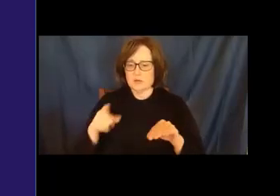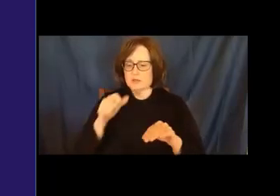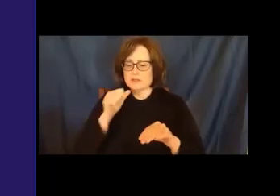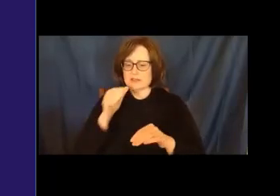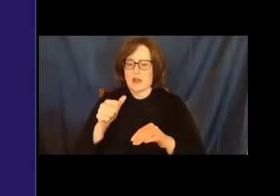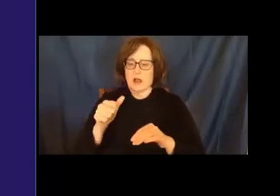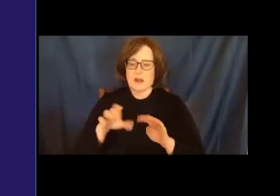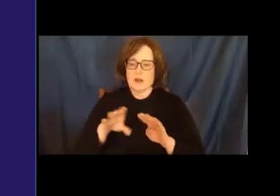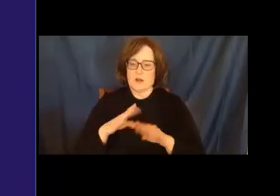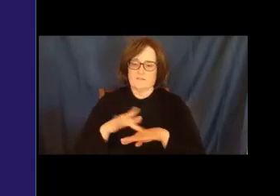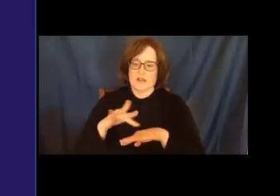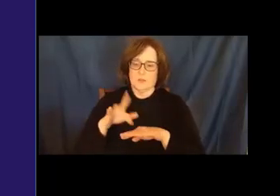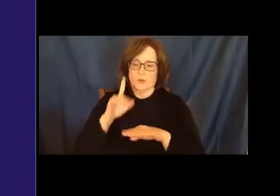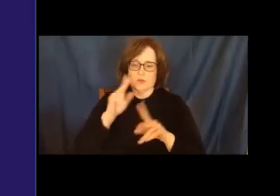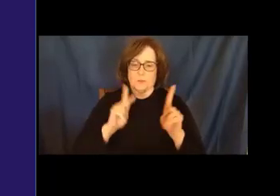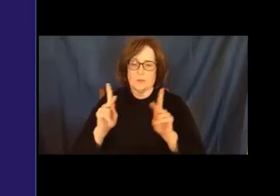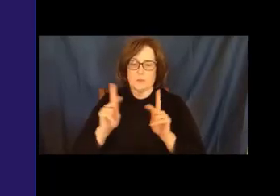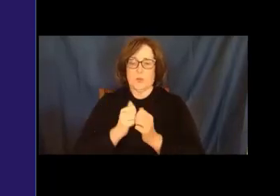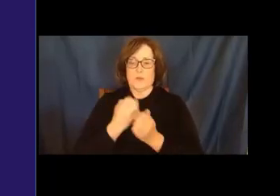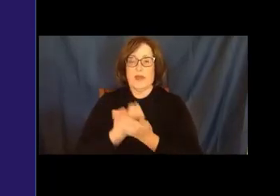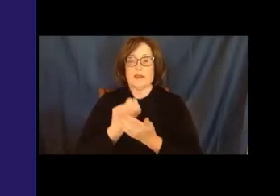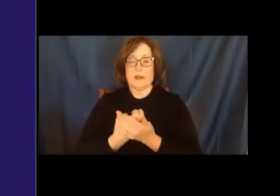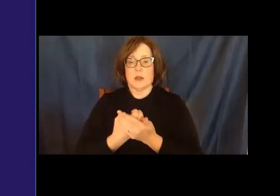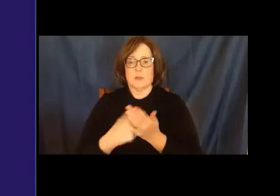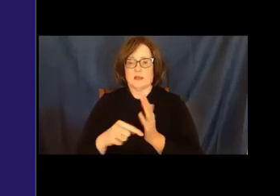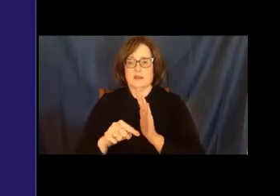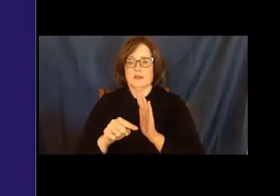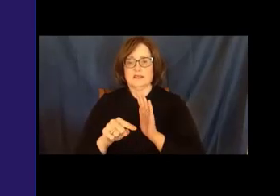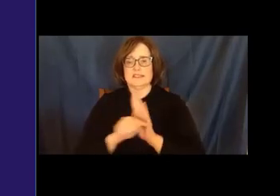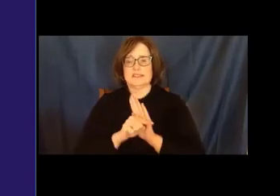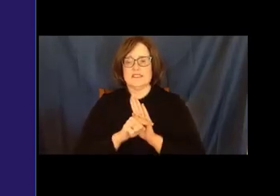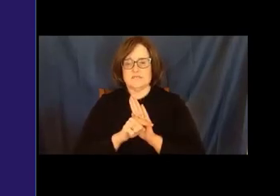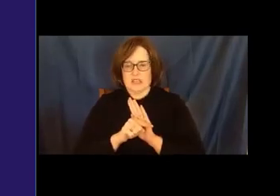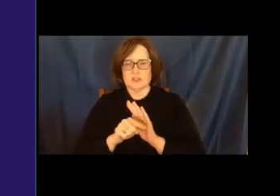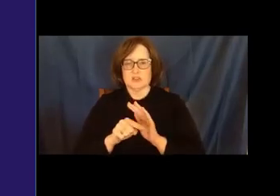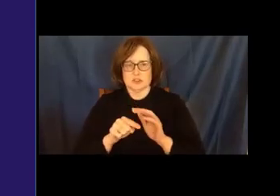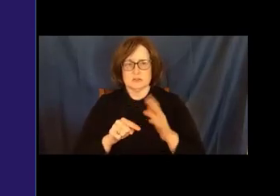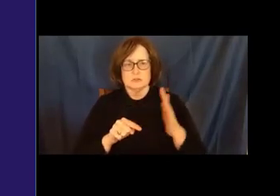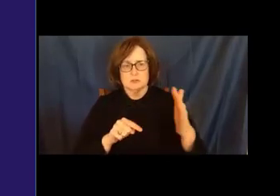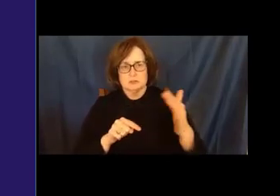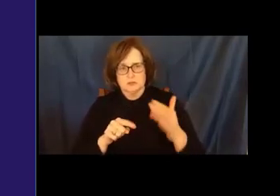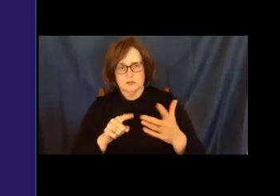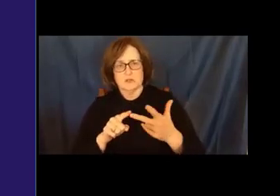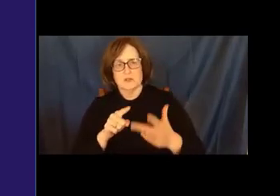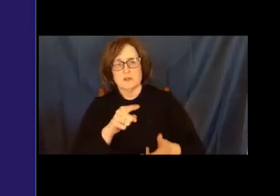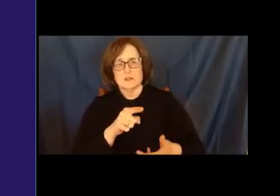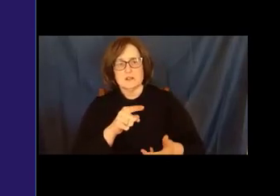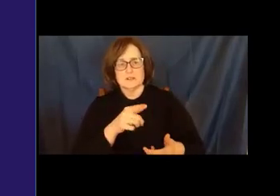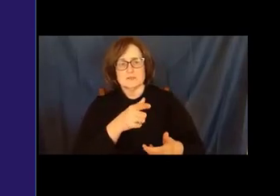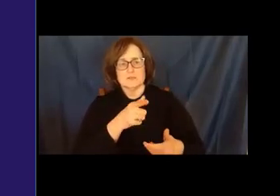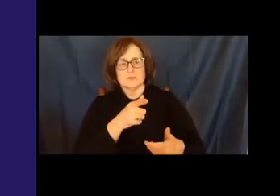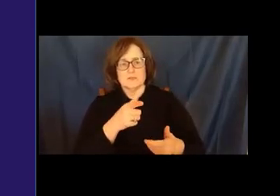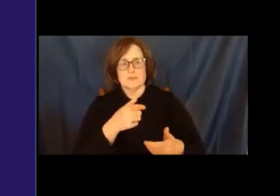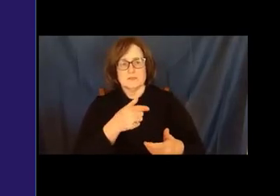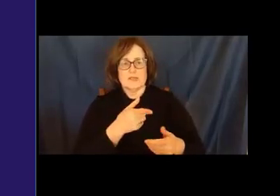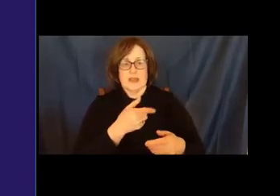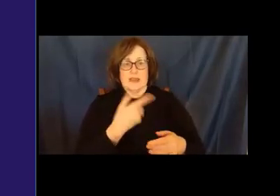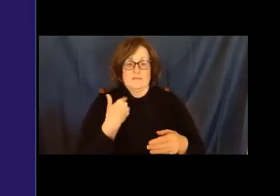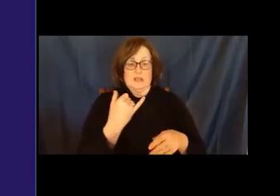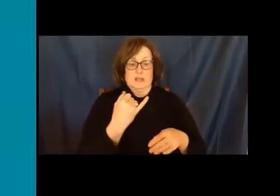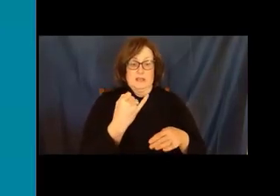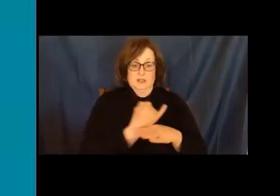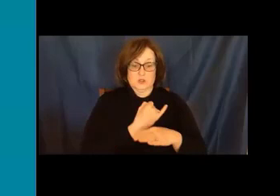organizations then prioritize applicants with previous industry experience, like these internships, rather than those with transferable skills.